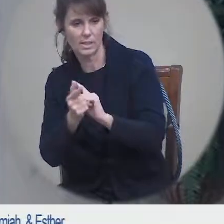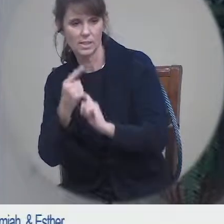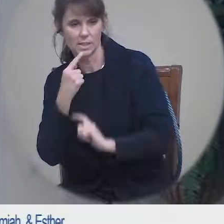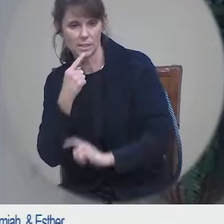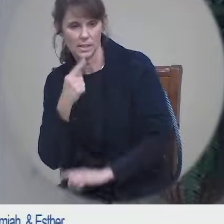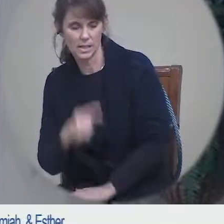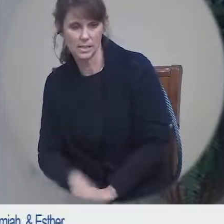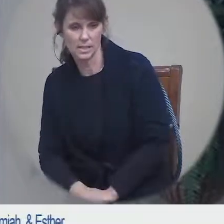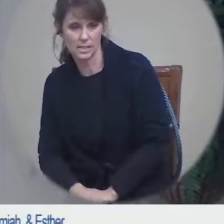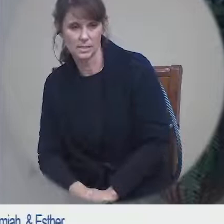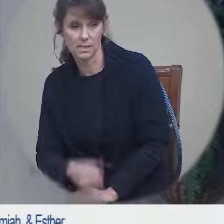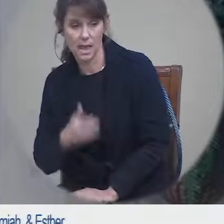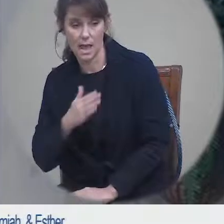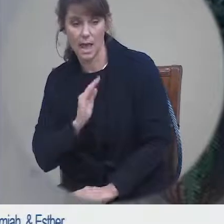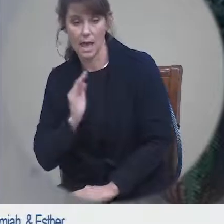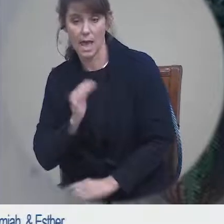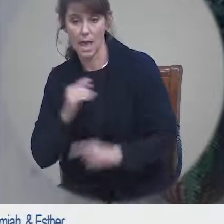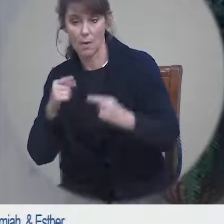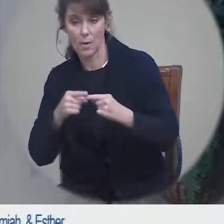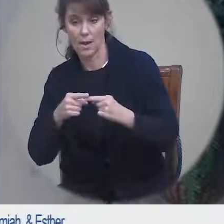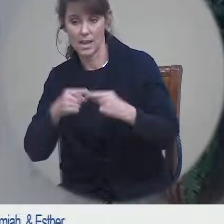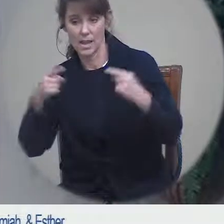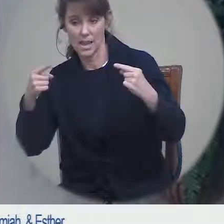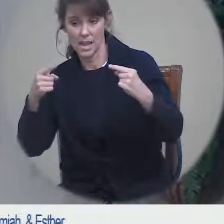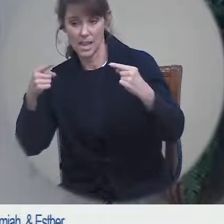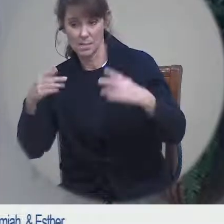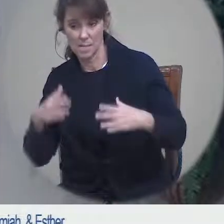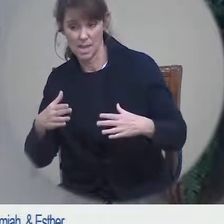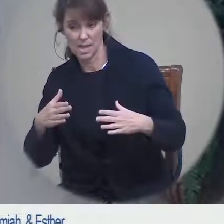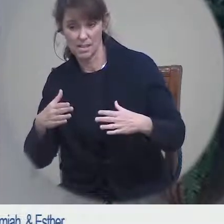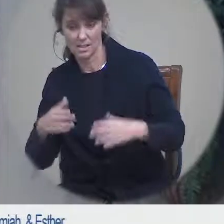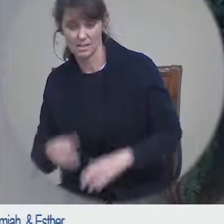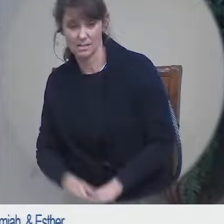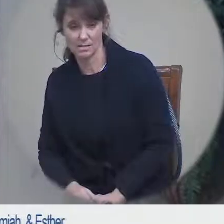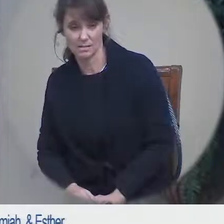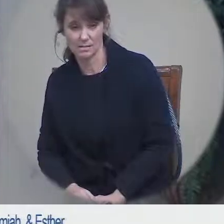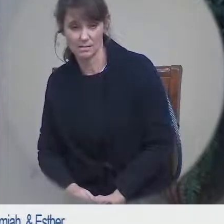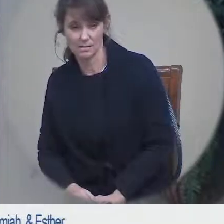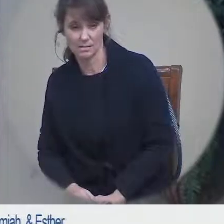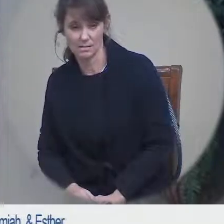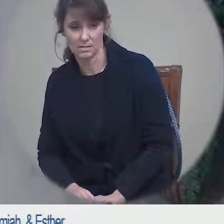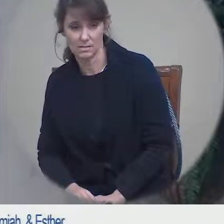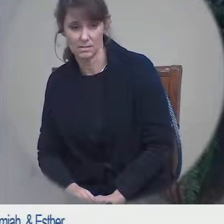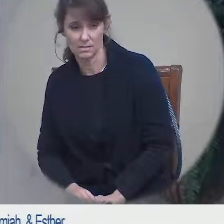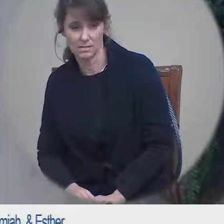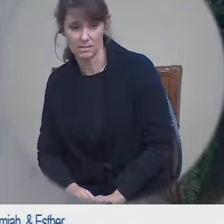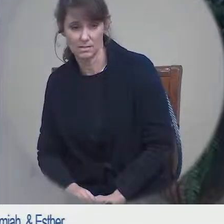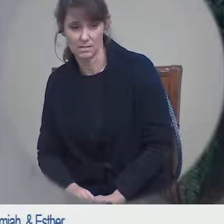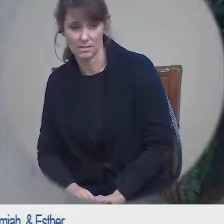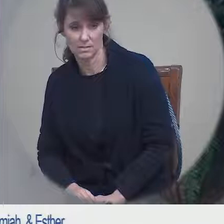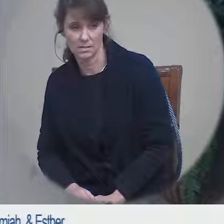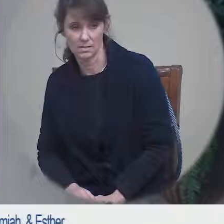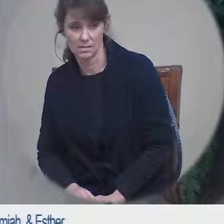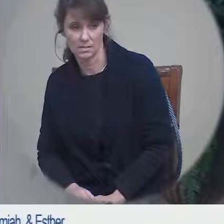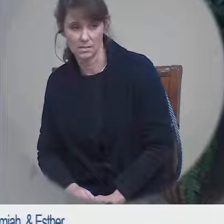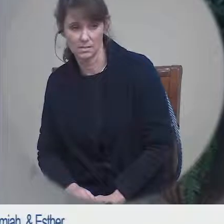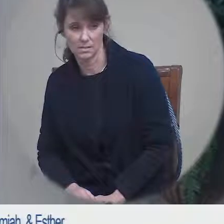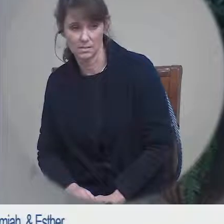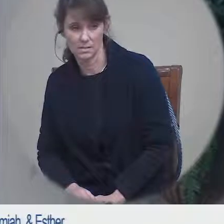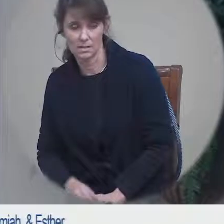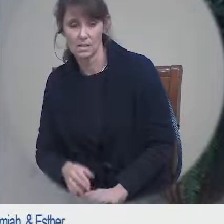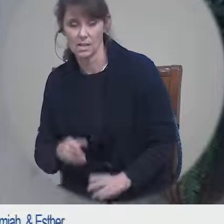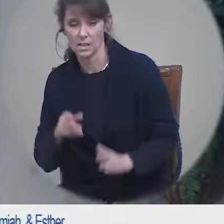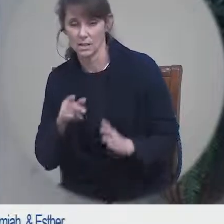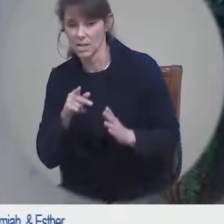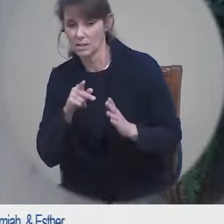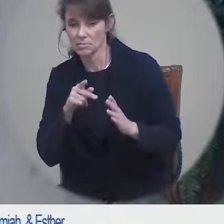our adversaries' offers cannot be compared to the loss the king would suffer." And that's usually found in the NIV, but